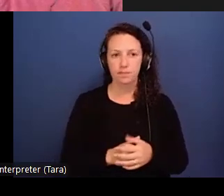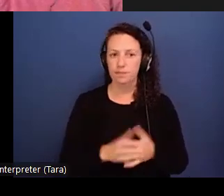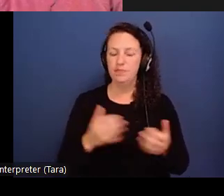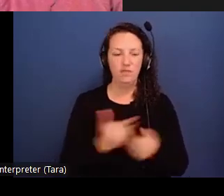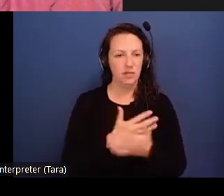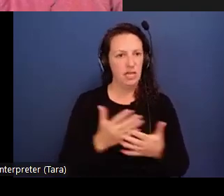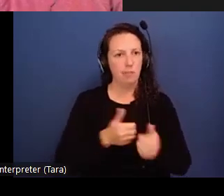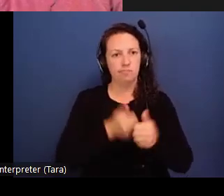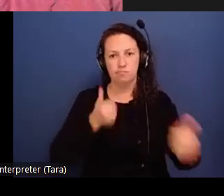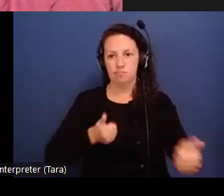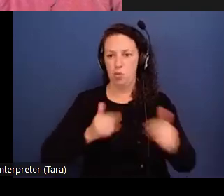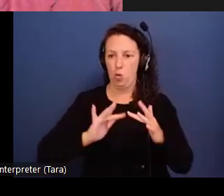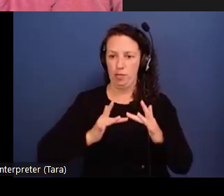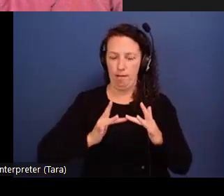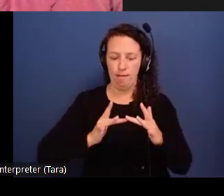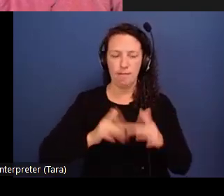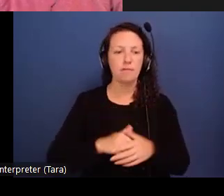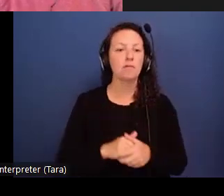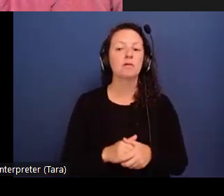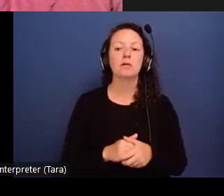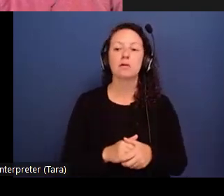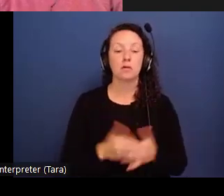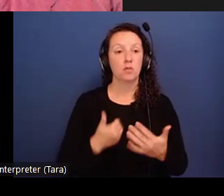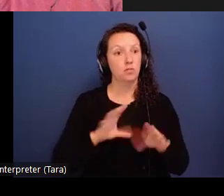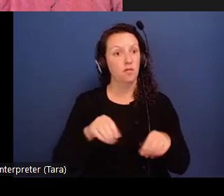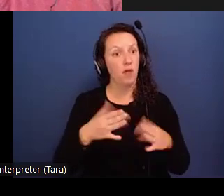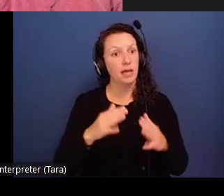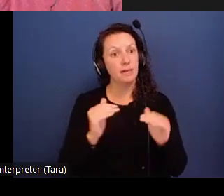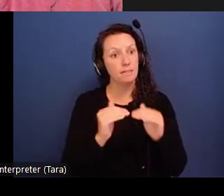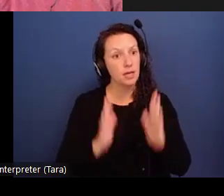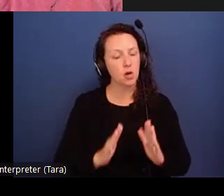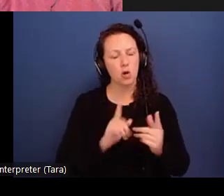virtually. We do provide peer one-on-one